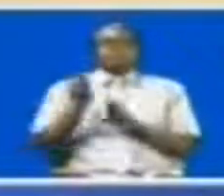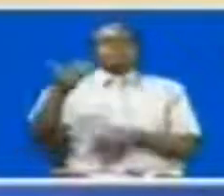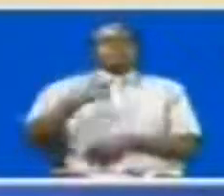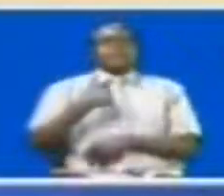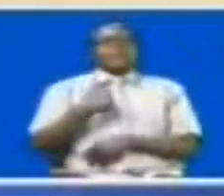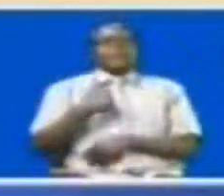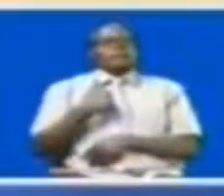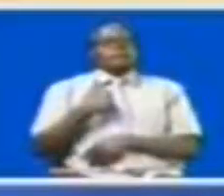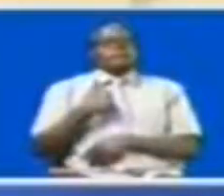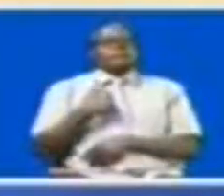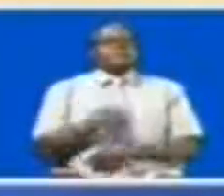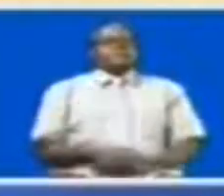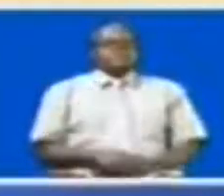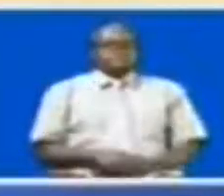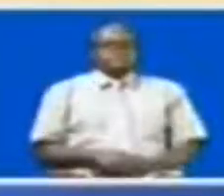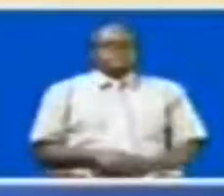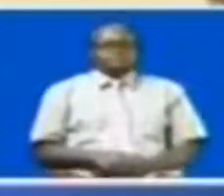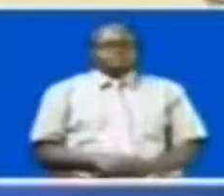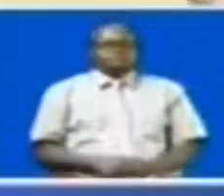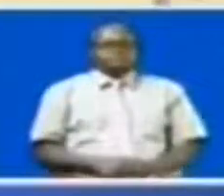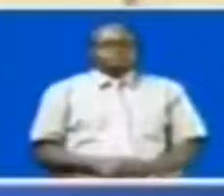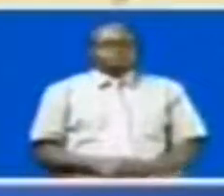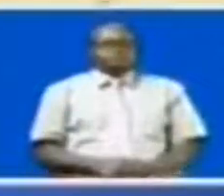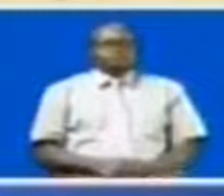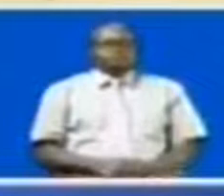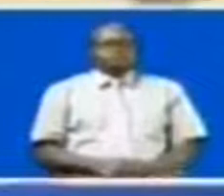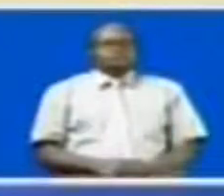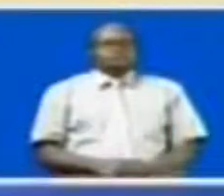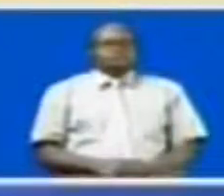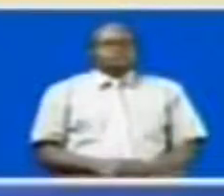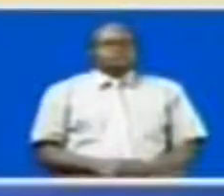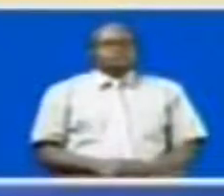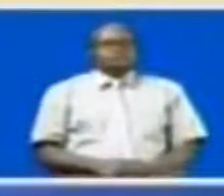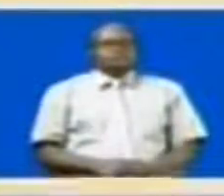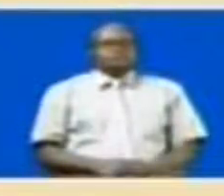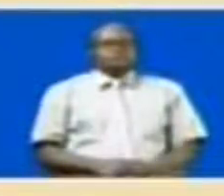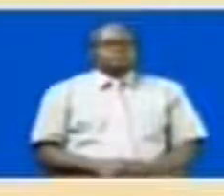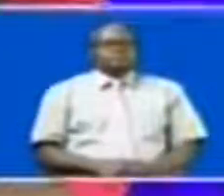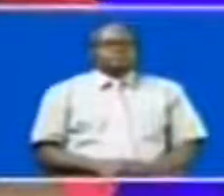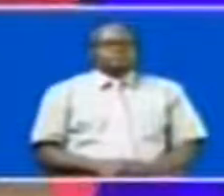they are nothing short of the best. Rotuno Kwenyike, KTN Sports.